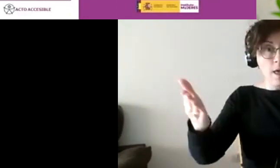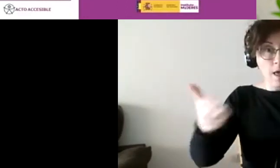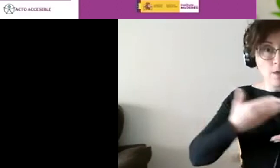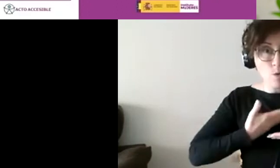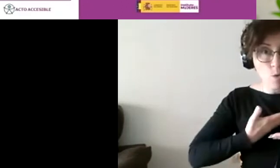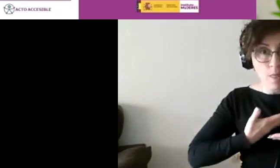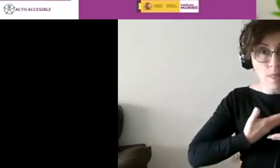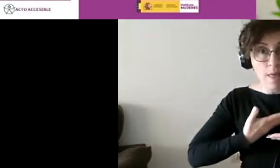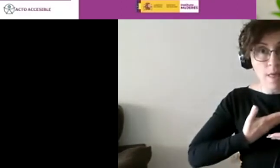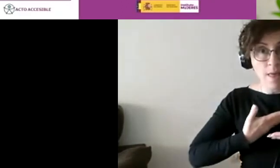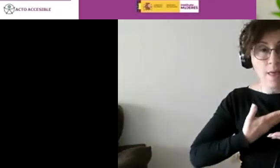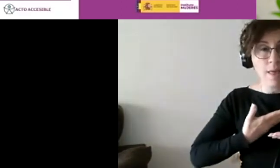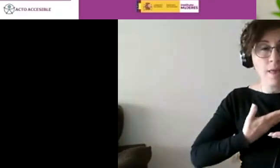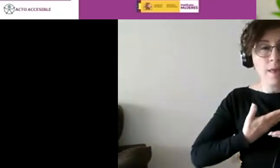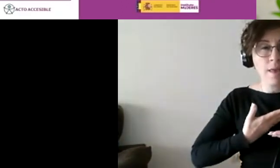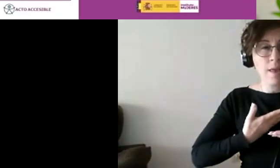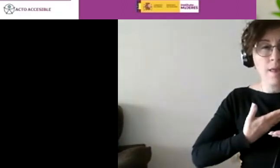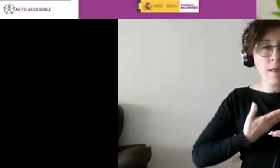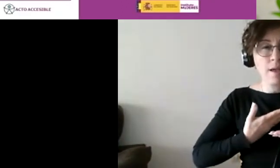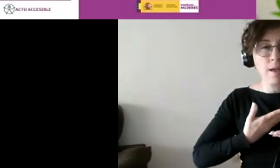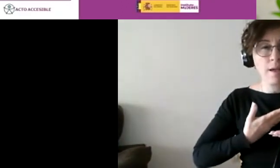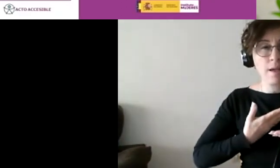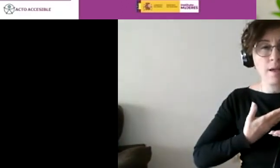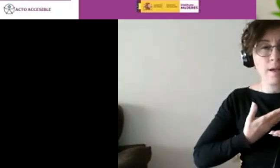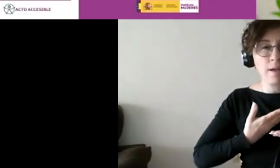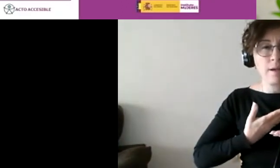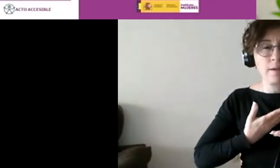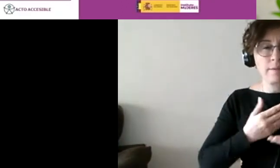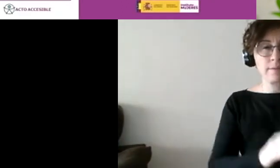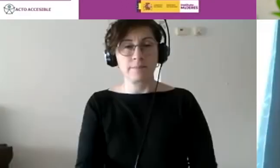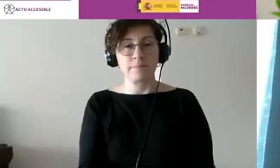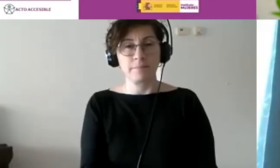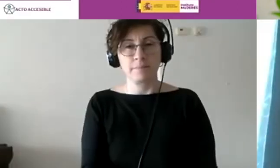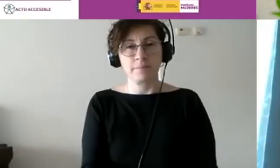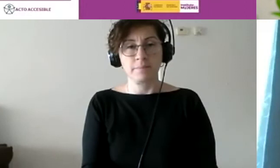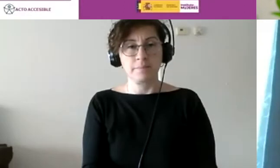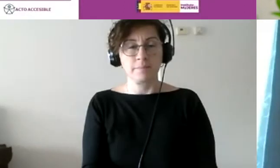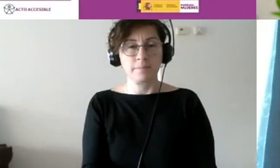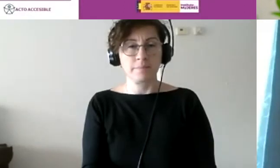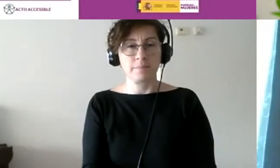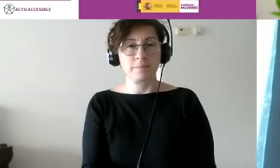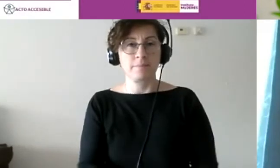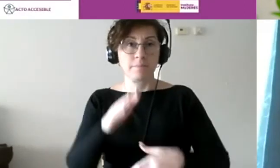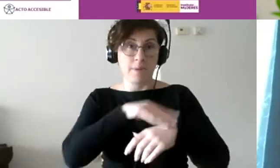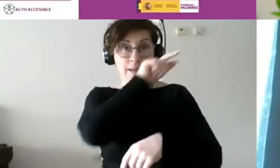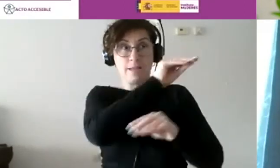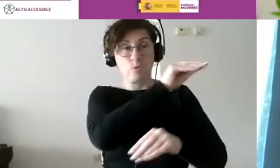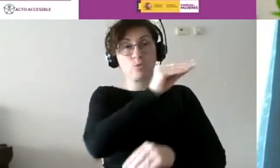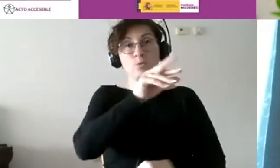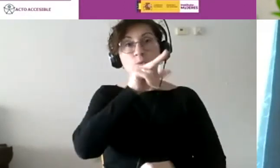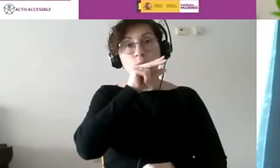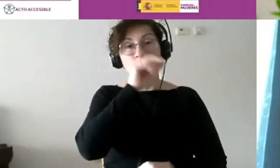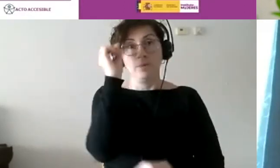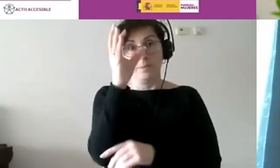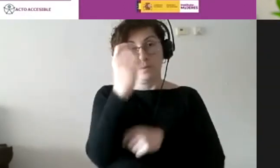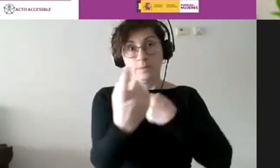introduce Angelina and helping her for intervention. So, Angelina, you have the floor. How is the situation for women and